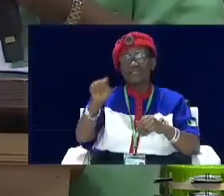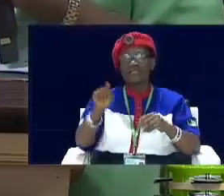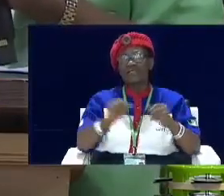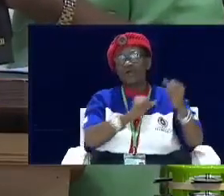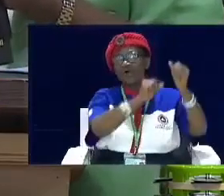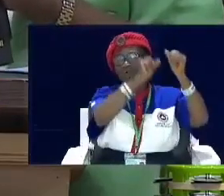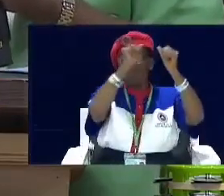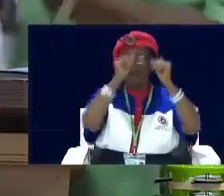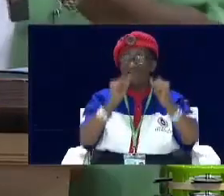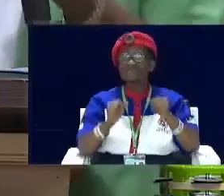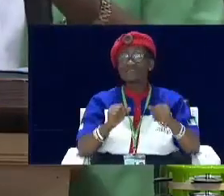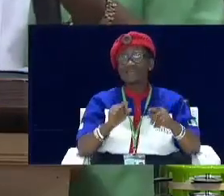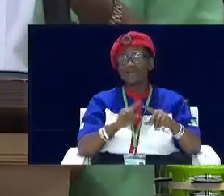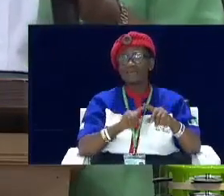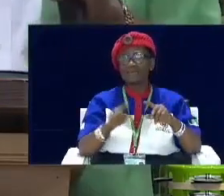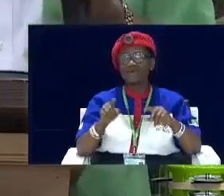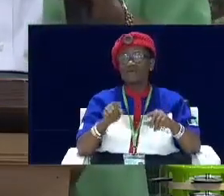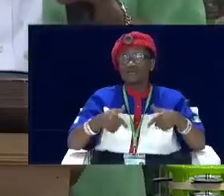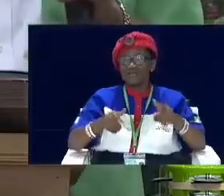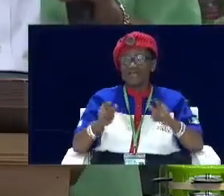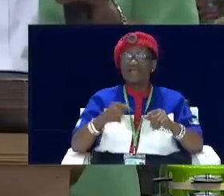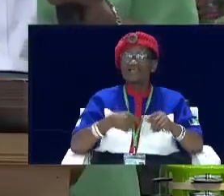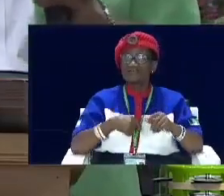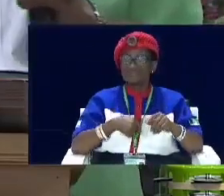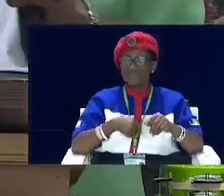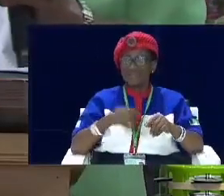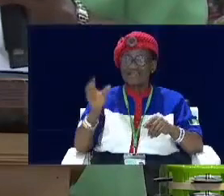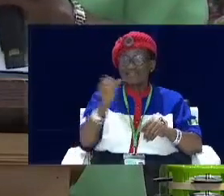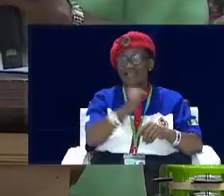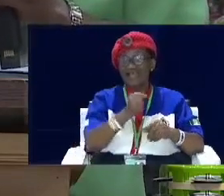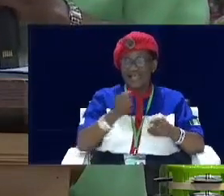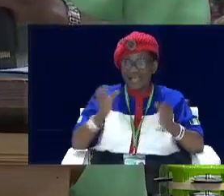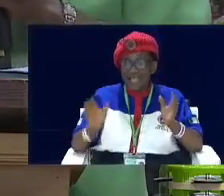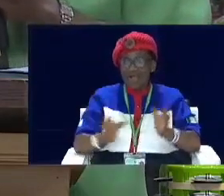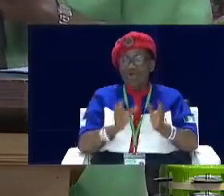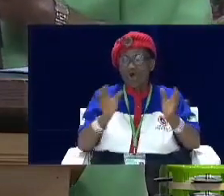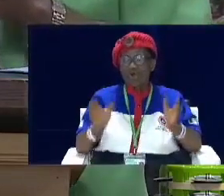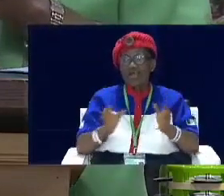me summon up courage.